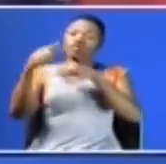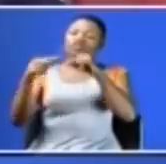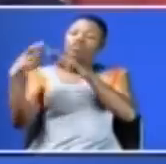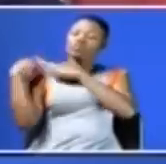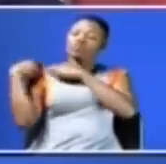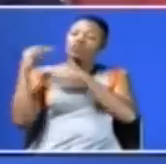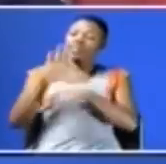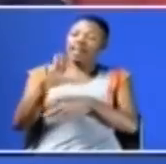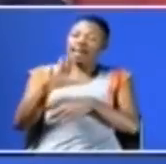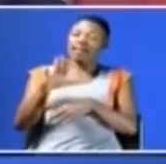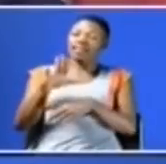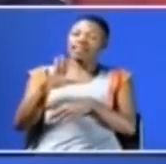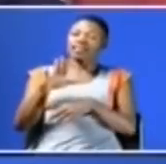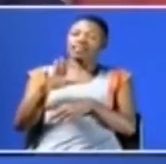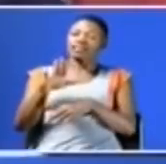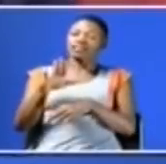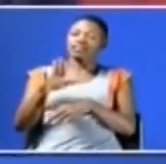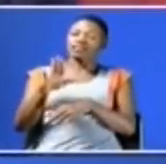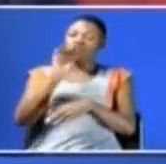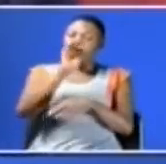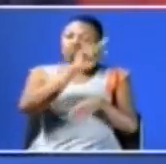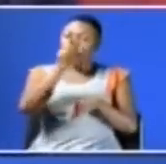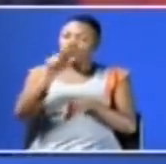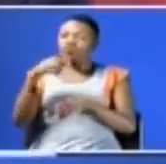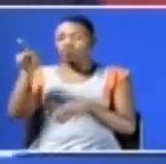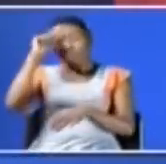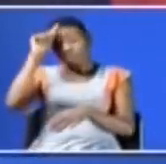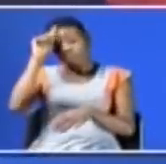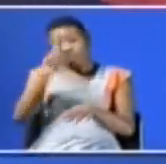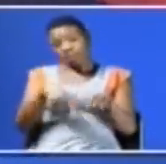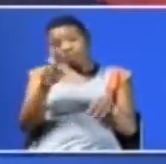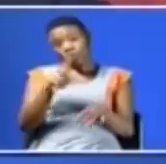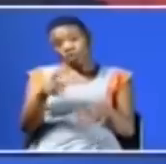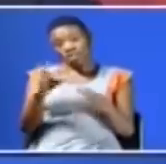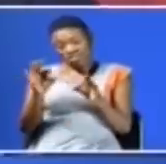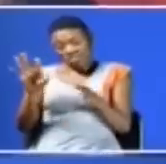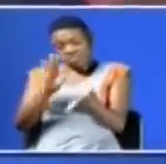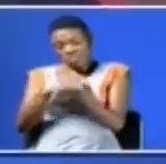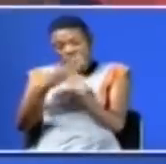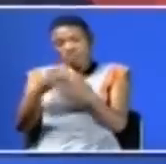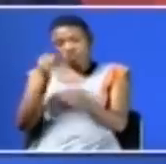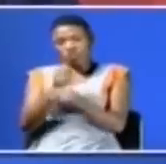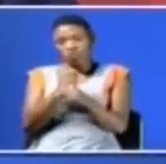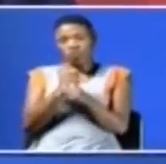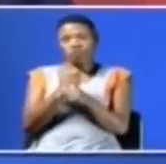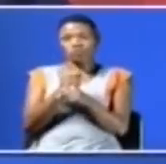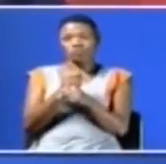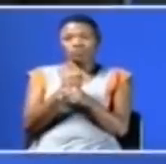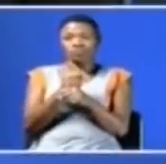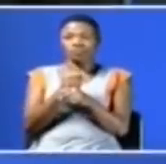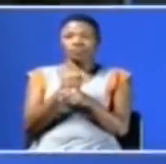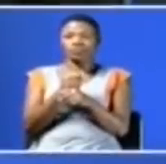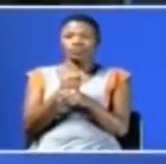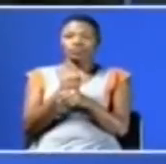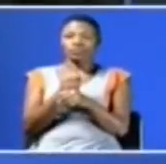of holding the government or the ruling party to account. So if they fail to do so, I agree with that argument about Mother Gadara, they ought